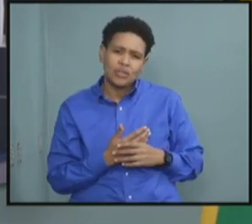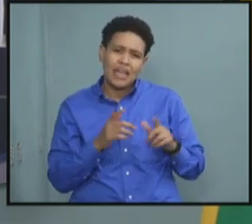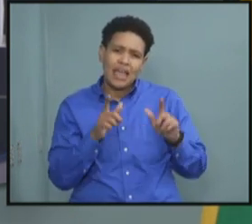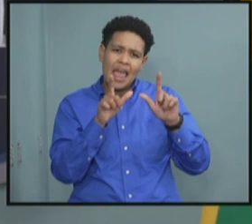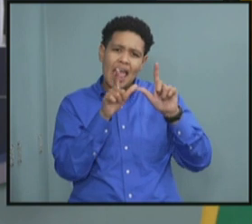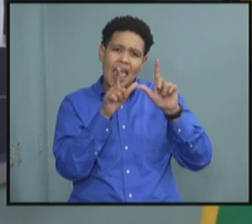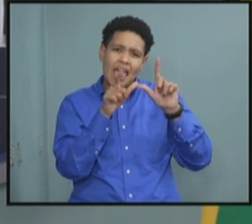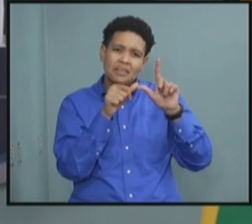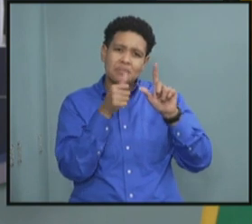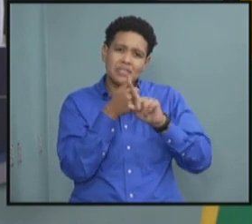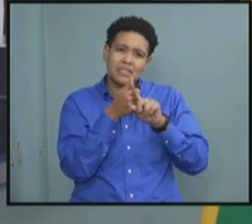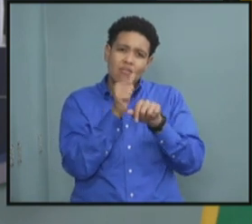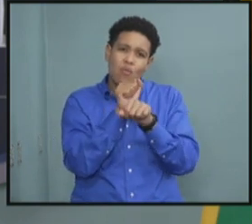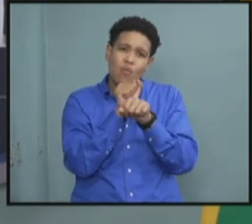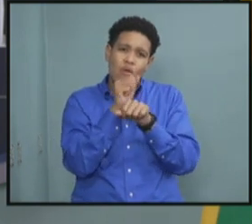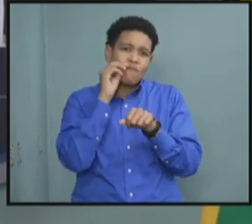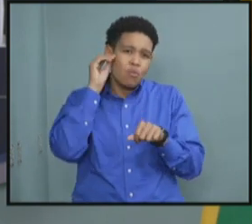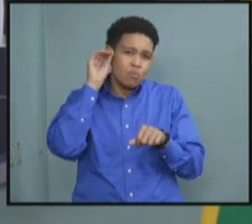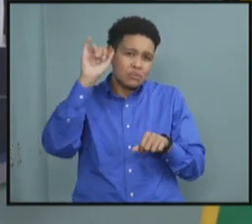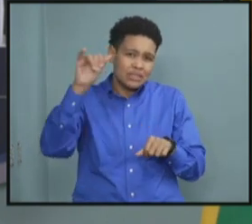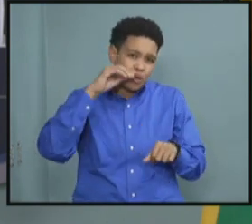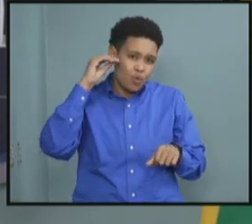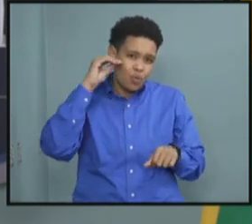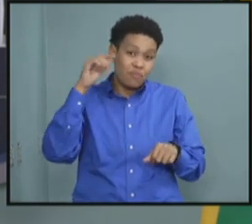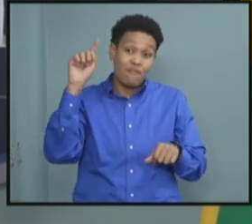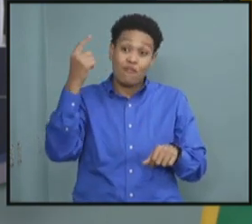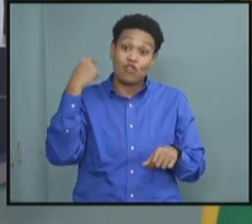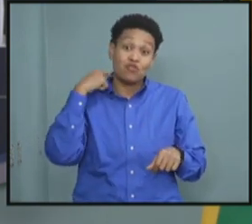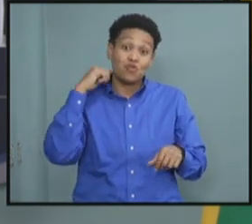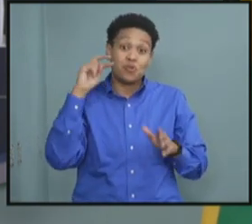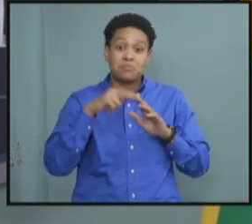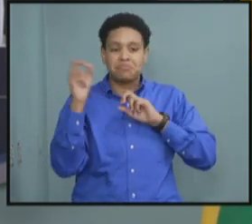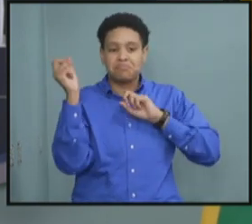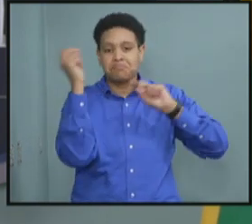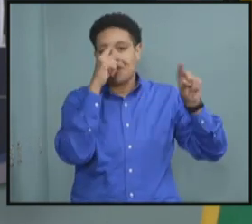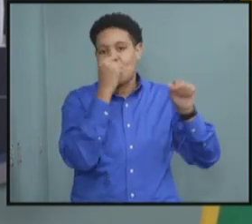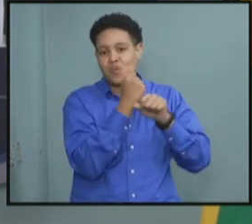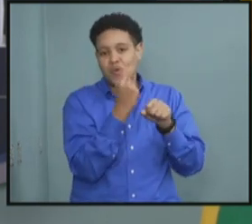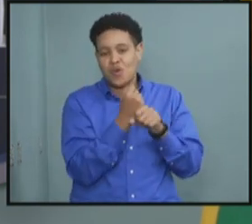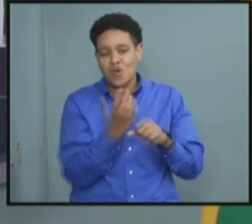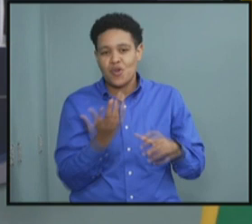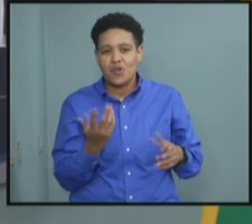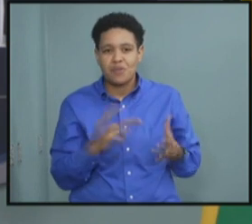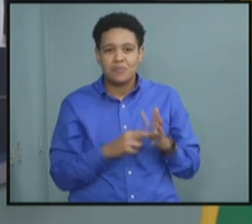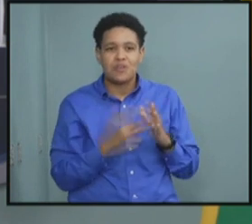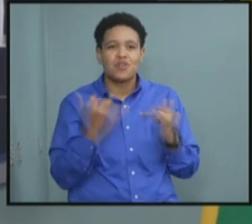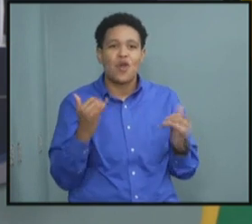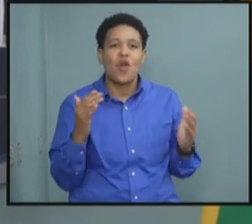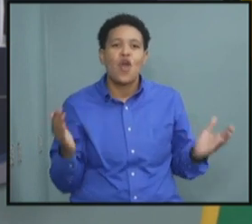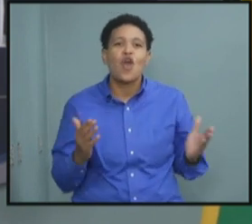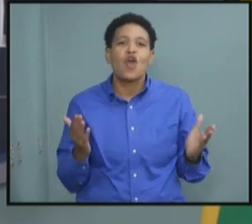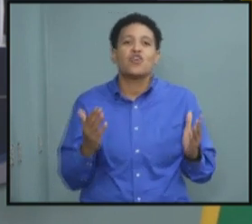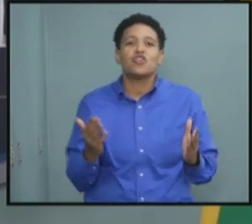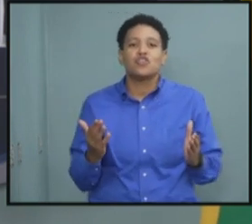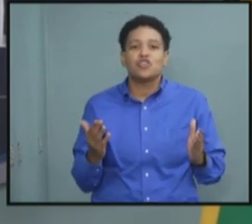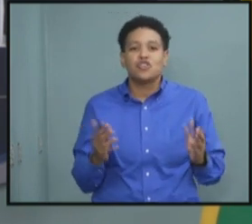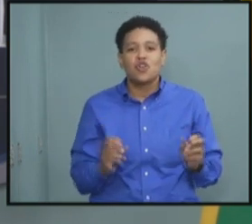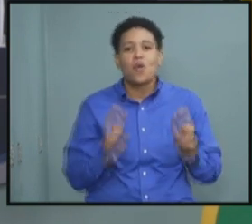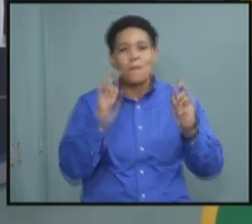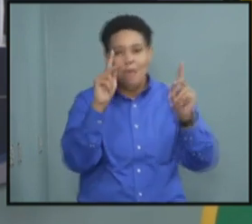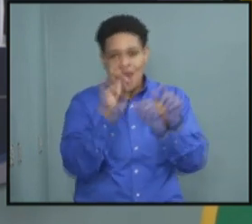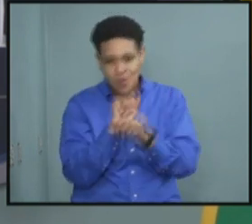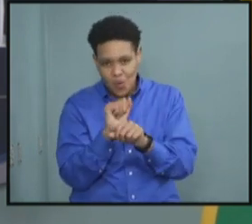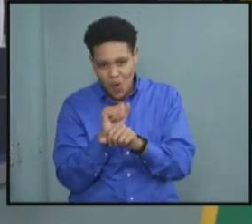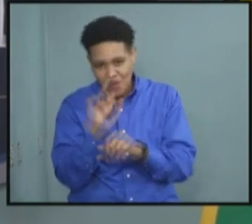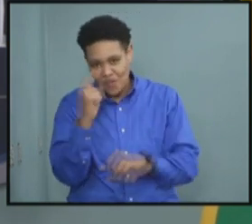expiration of the work from home orders, and which means that persons are going to now be encouraged to go back to